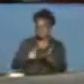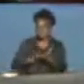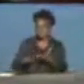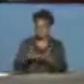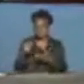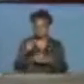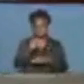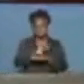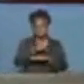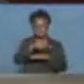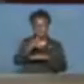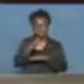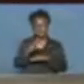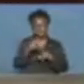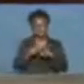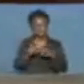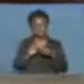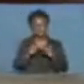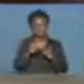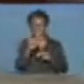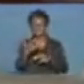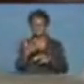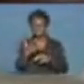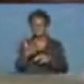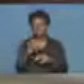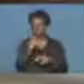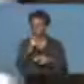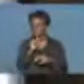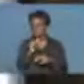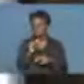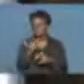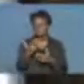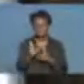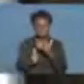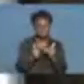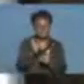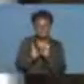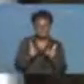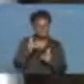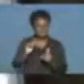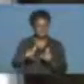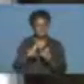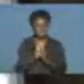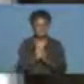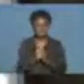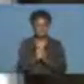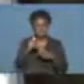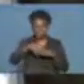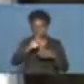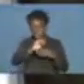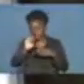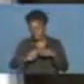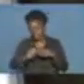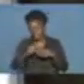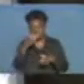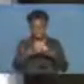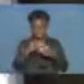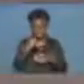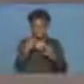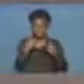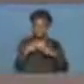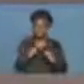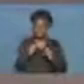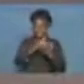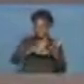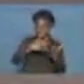matters which remain outstanding, which does in fact raise some constitutional point. In the end, the court noted that the trial, which